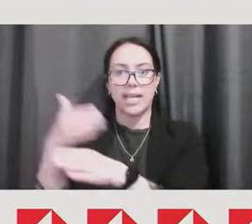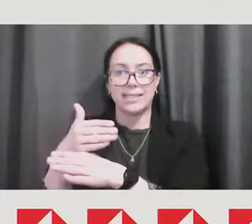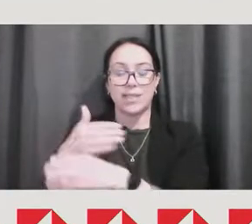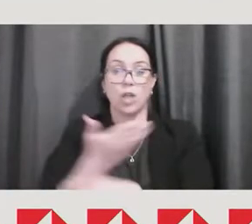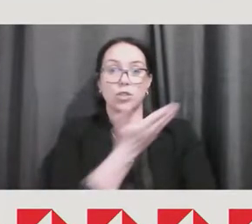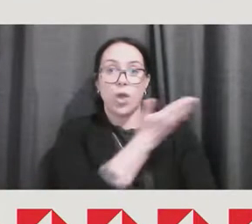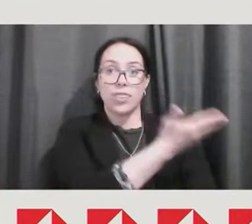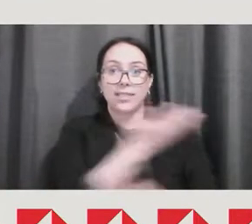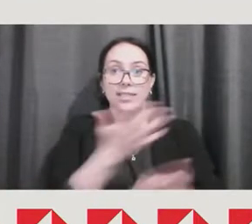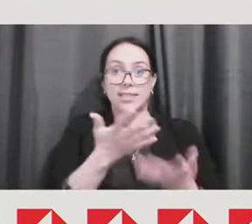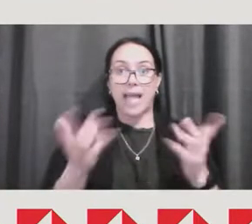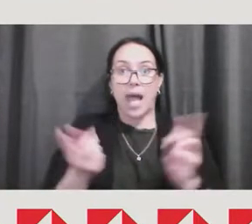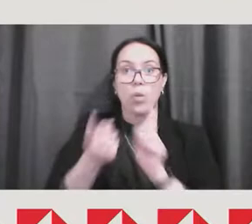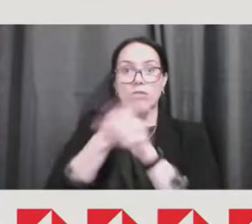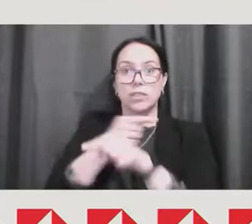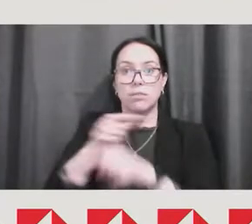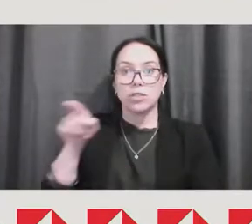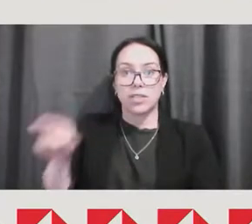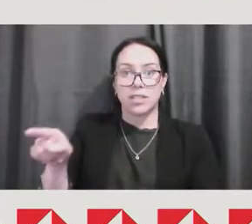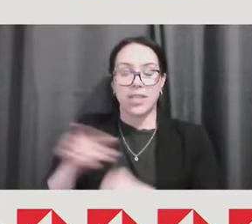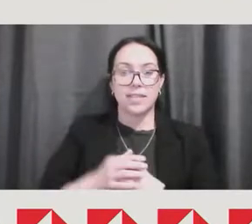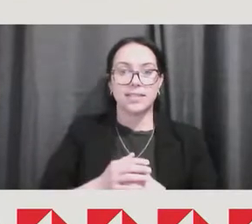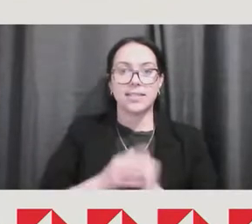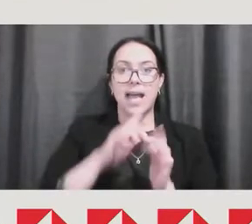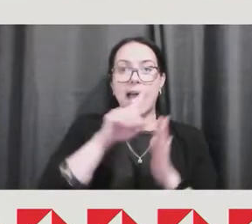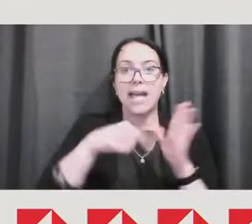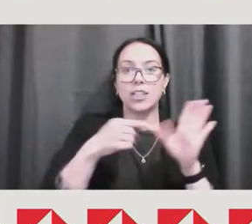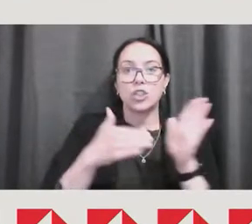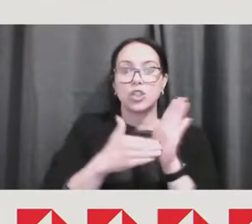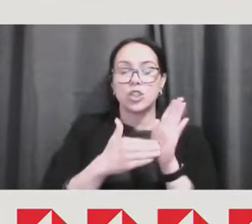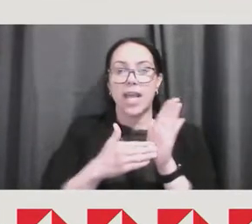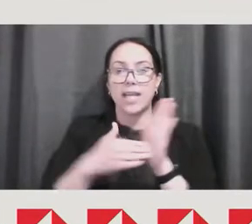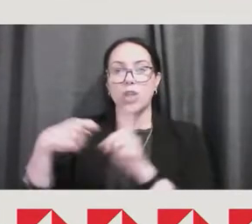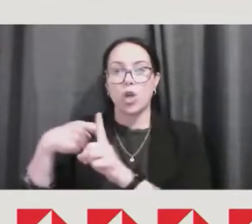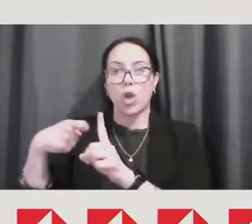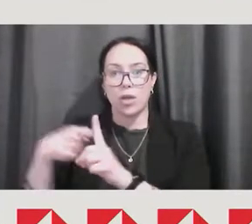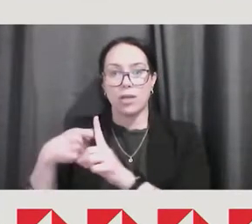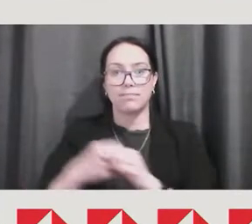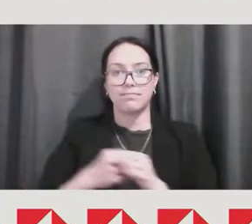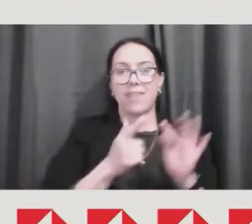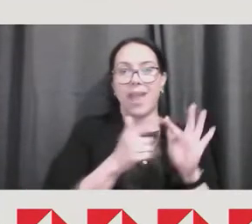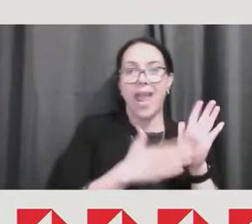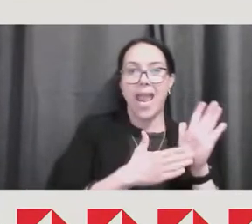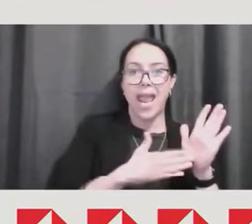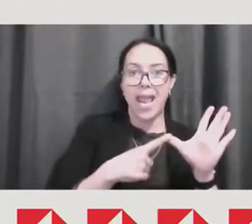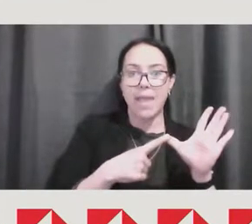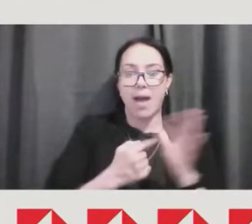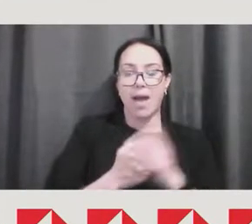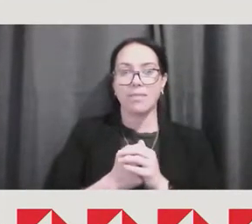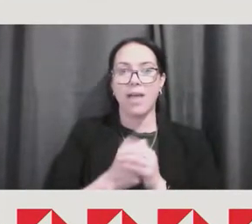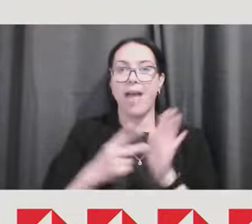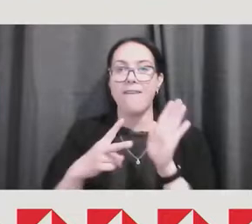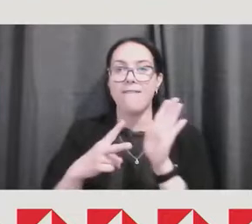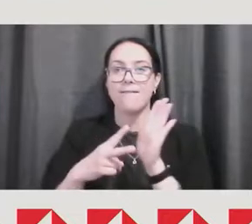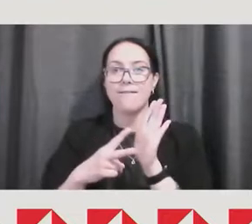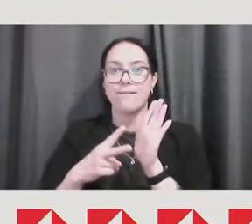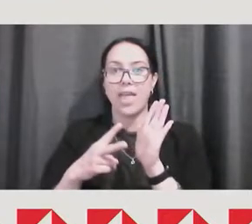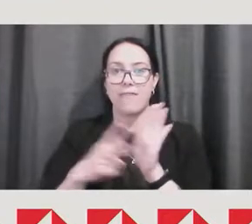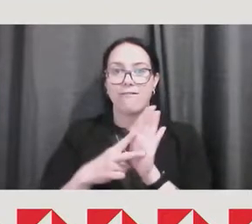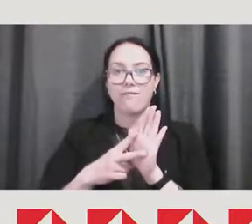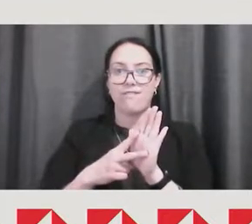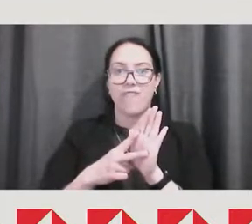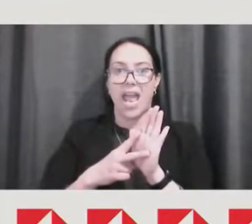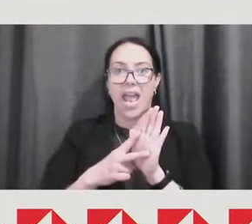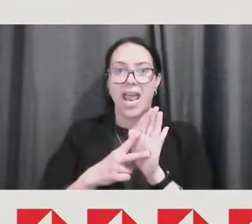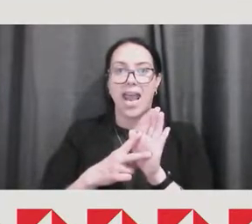you can see um just Coco solid with her partner tooki Emma and the vein vein Collective underneath we